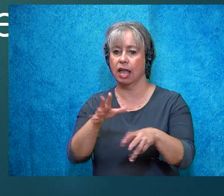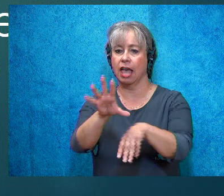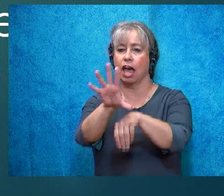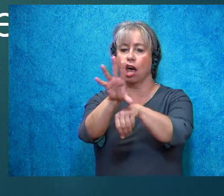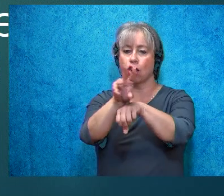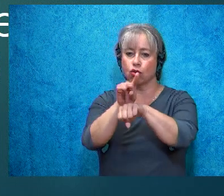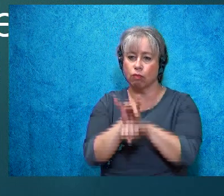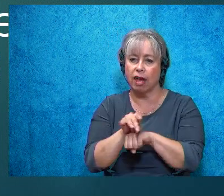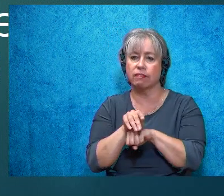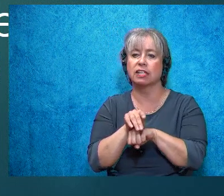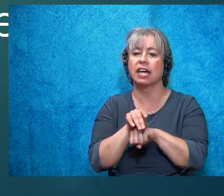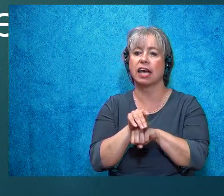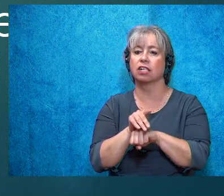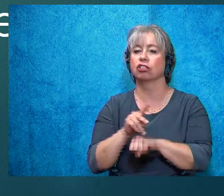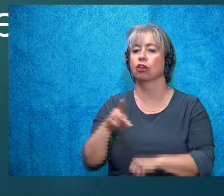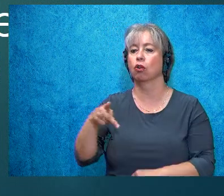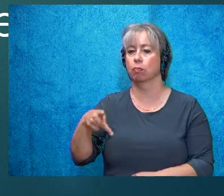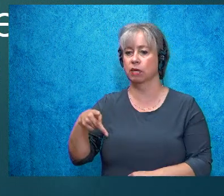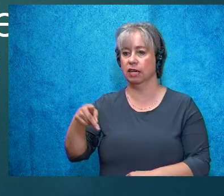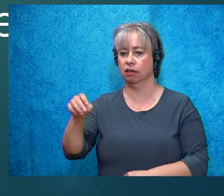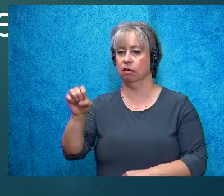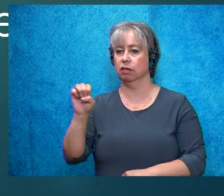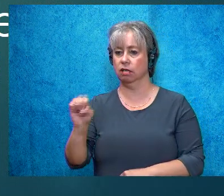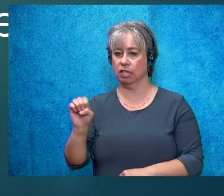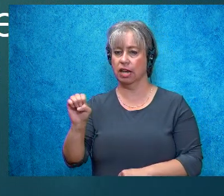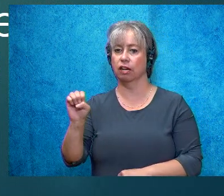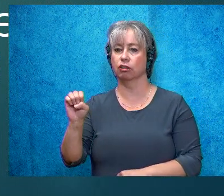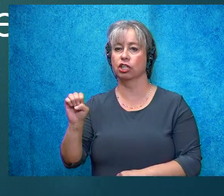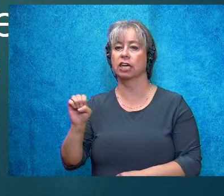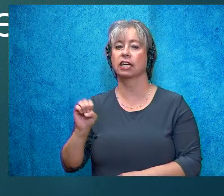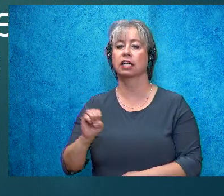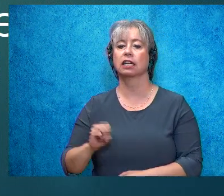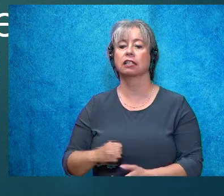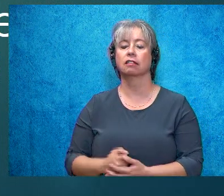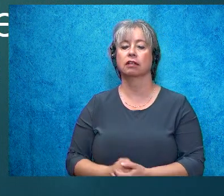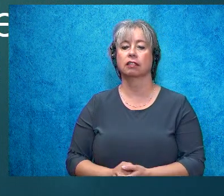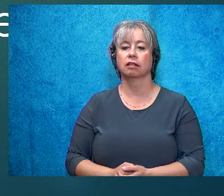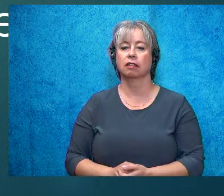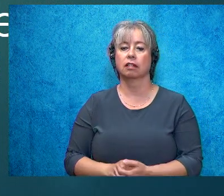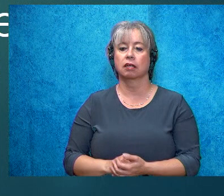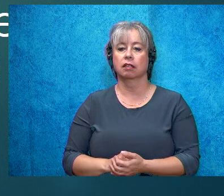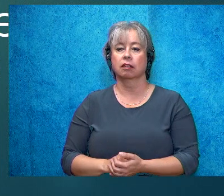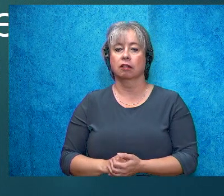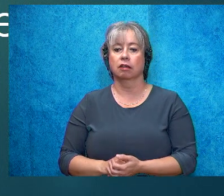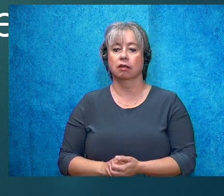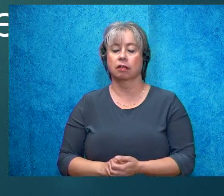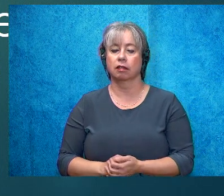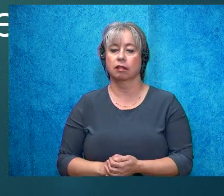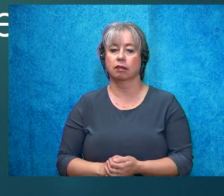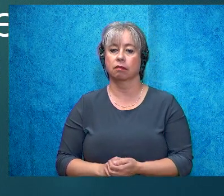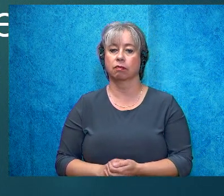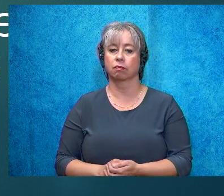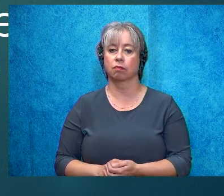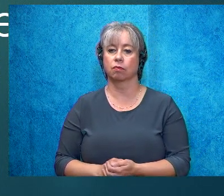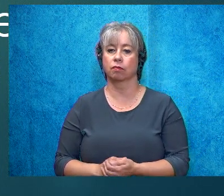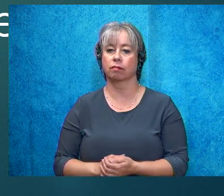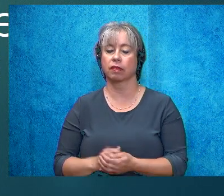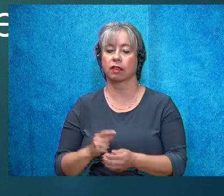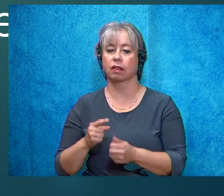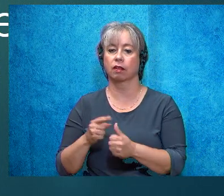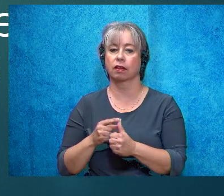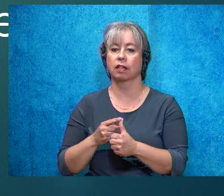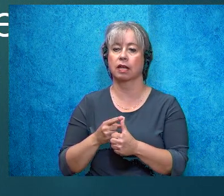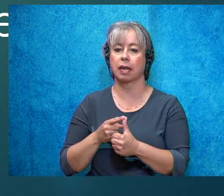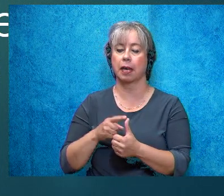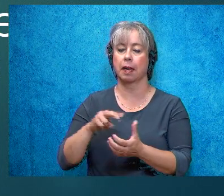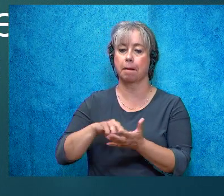potential energy. And gravitational potential energy is the little trick right there is in that first part of the word,